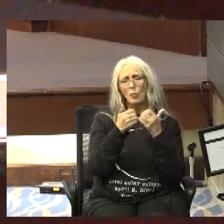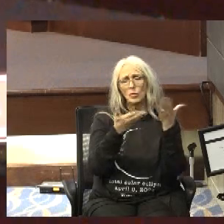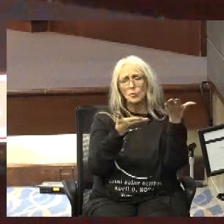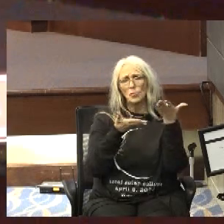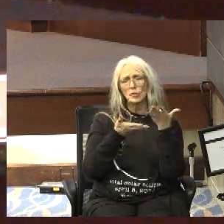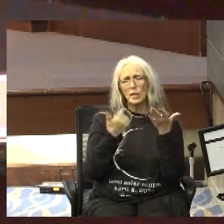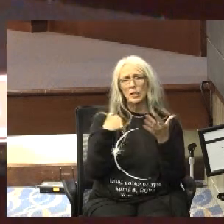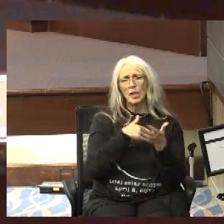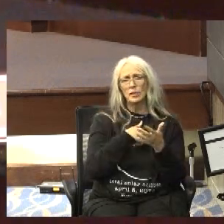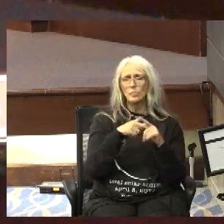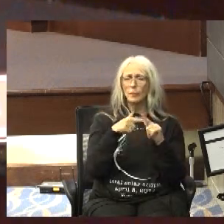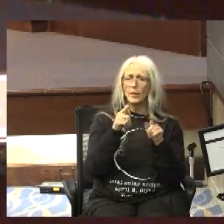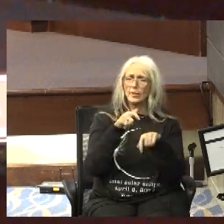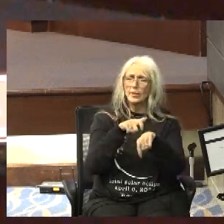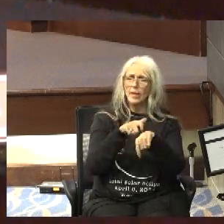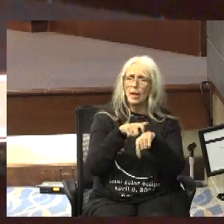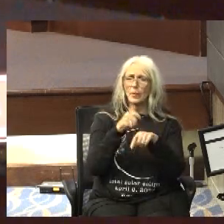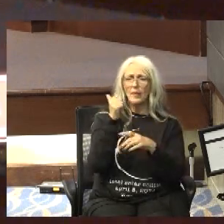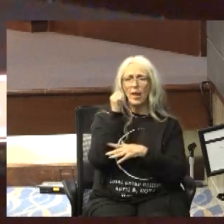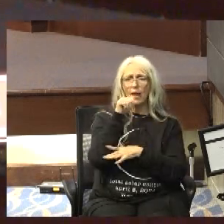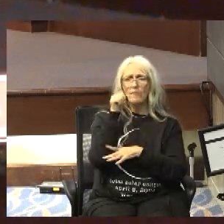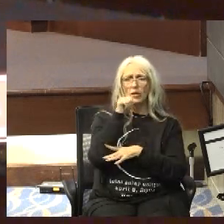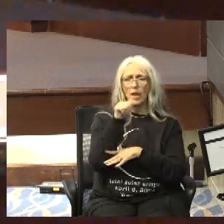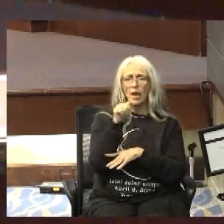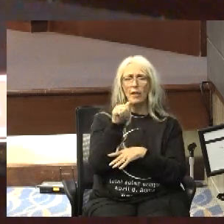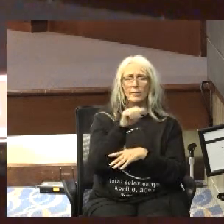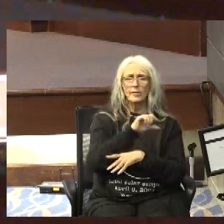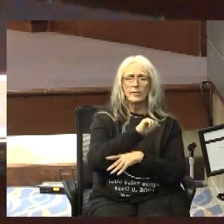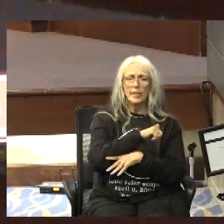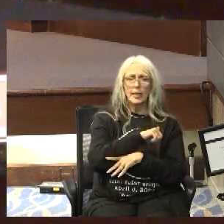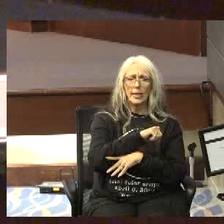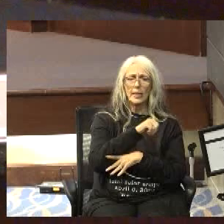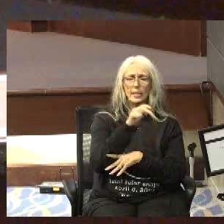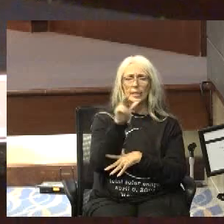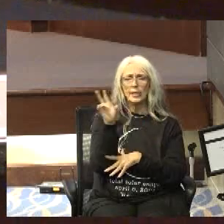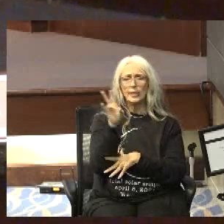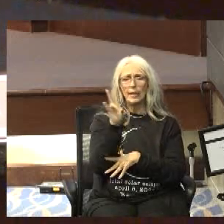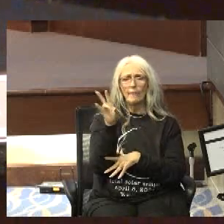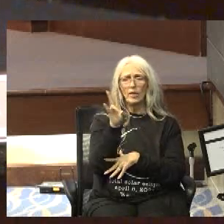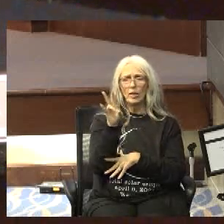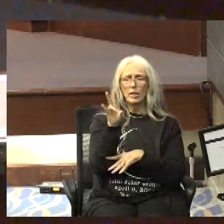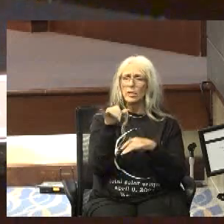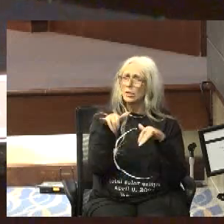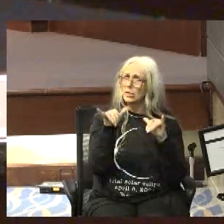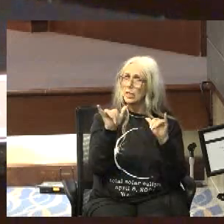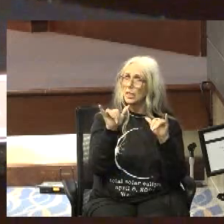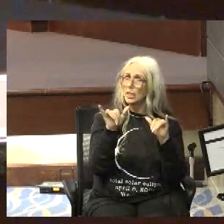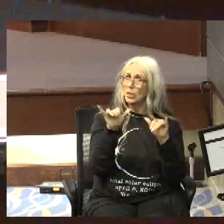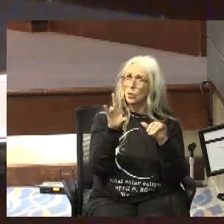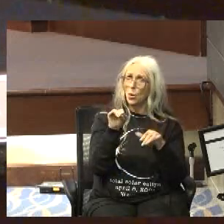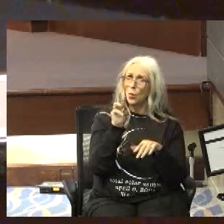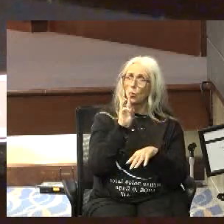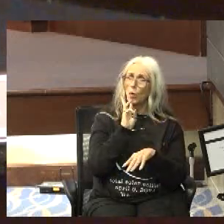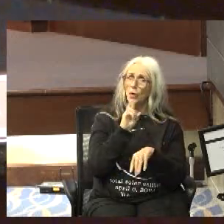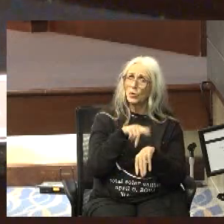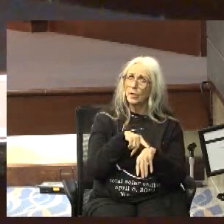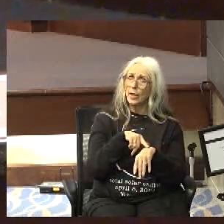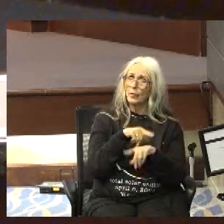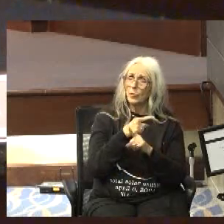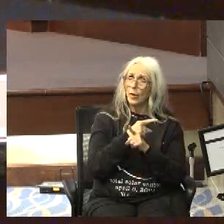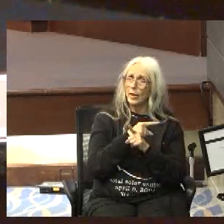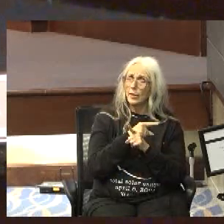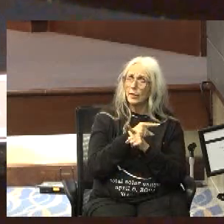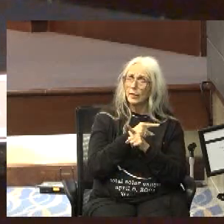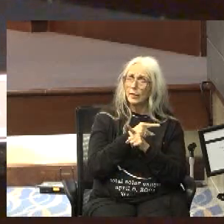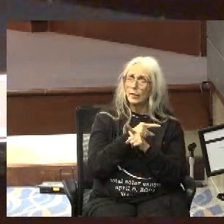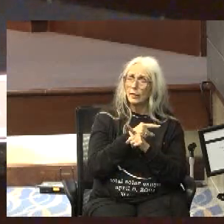the period on every day from 10 a.m. to 7 p.m. would still be a no watering time of day. Is that